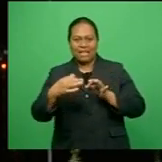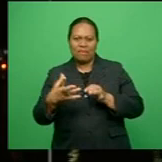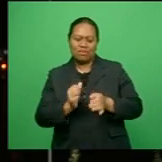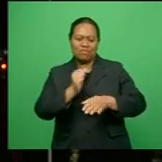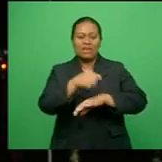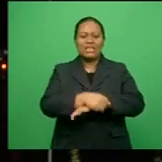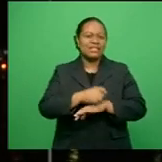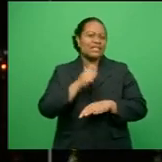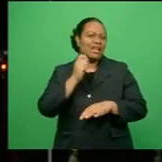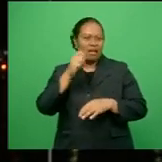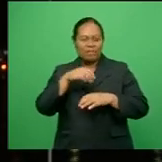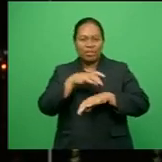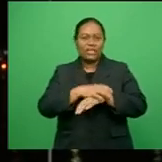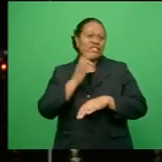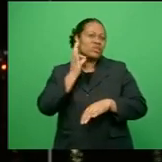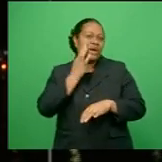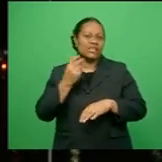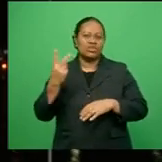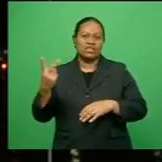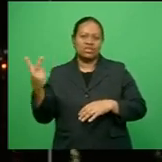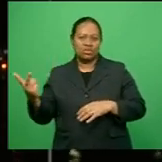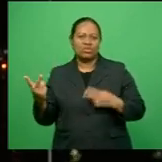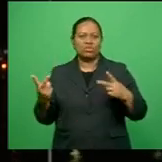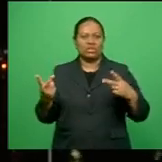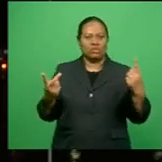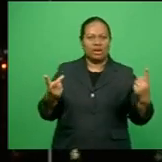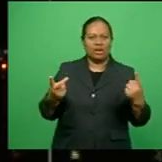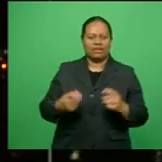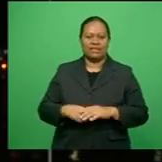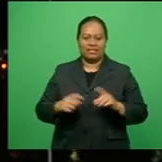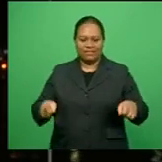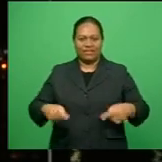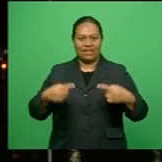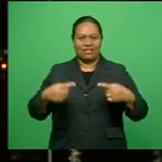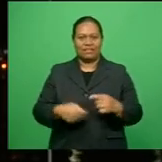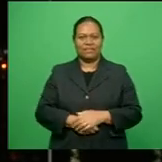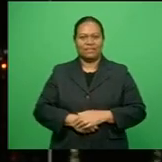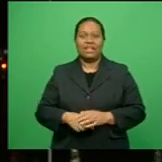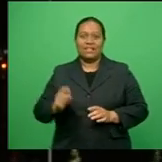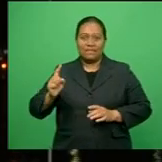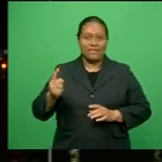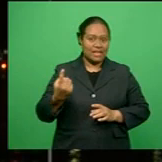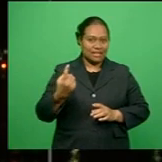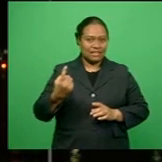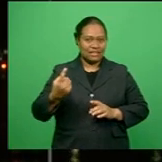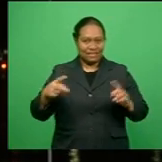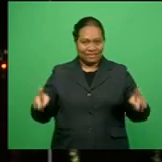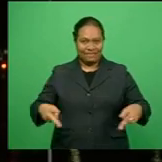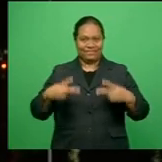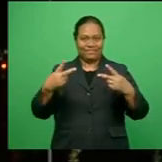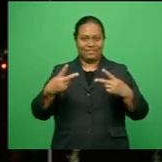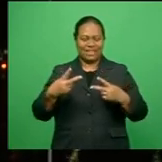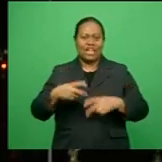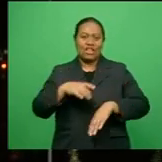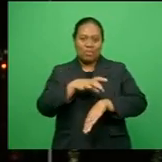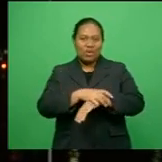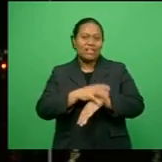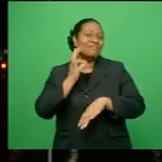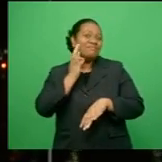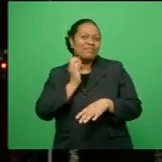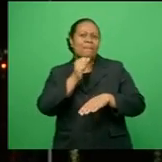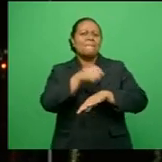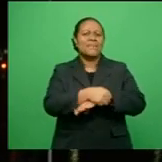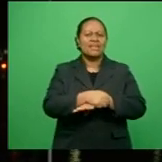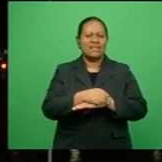White 22-21 in the final. Meanwhile, in the first semi-final, Police White beat FDS